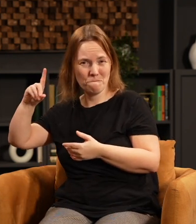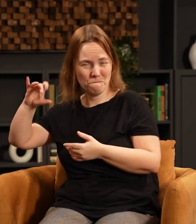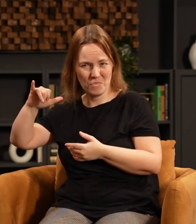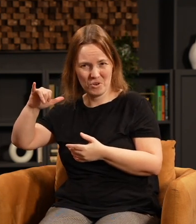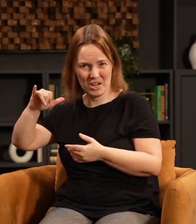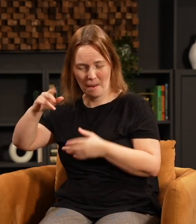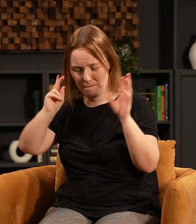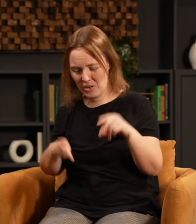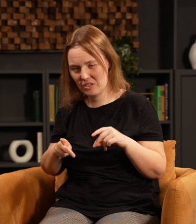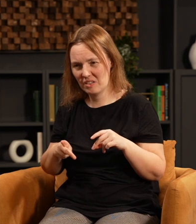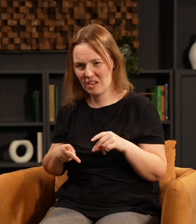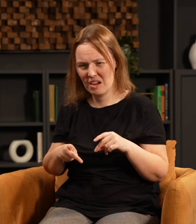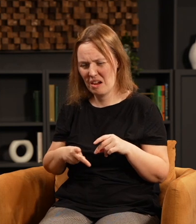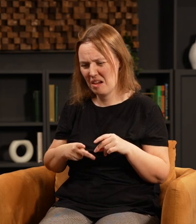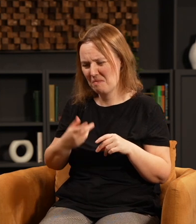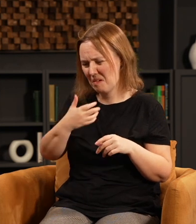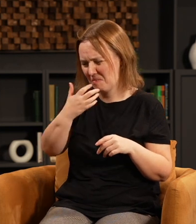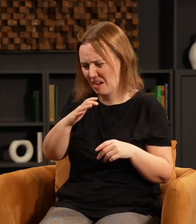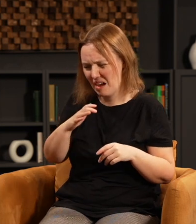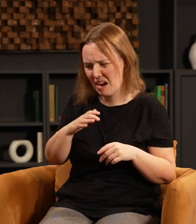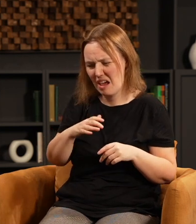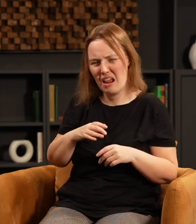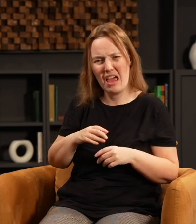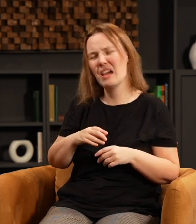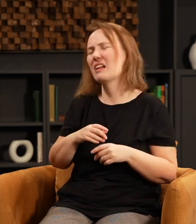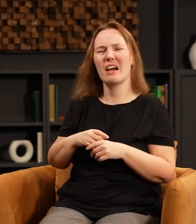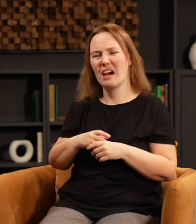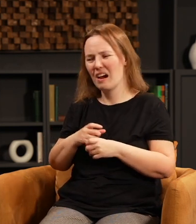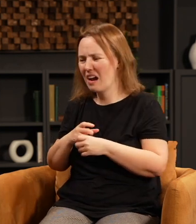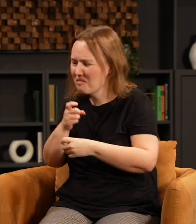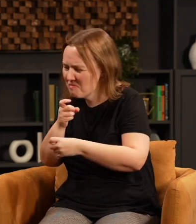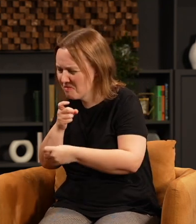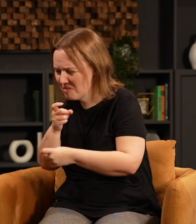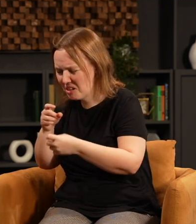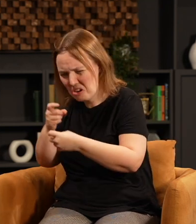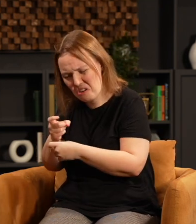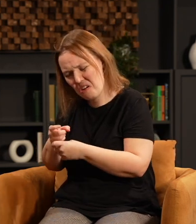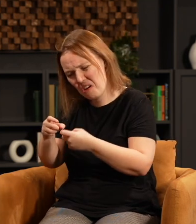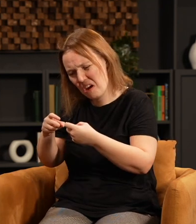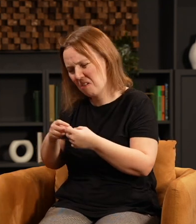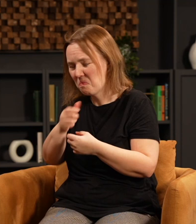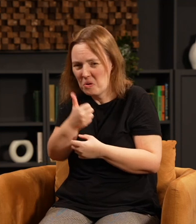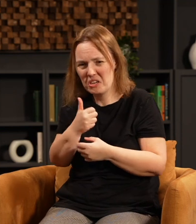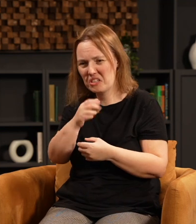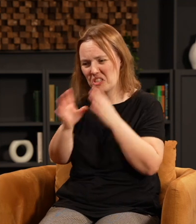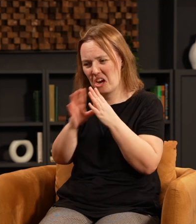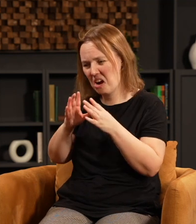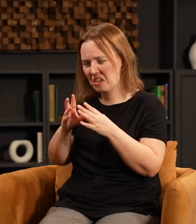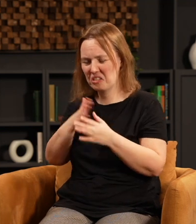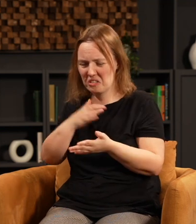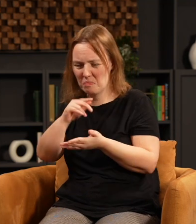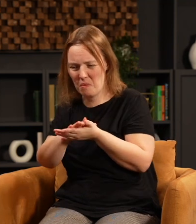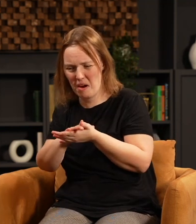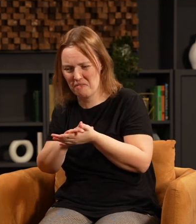would just kind of take it onto my wife and just be moody. I could go 2 or 3 days just not talking to her. Just walking by, and I know none of